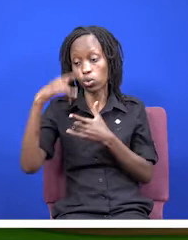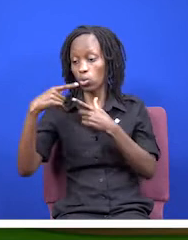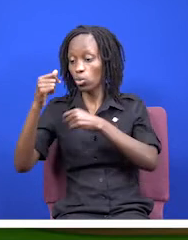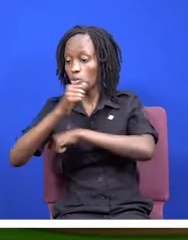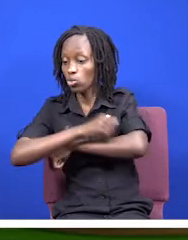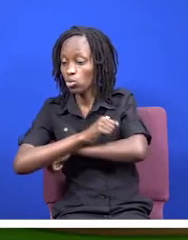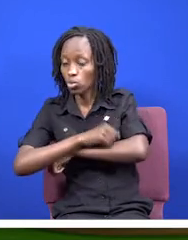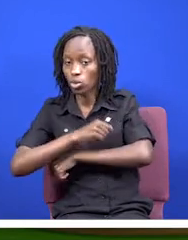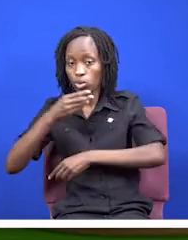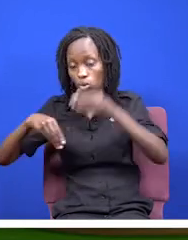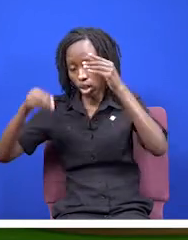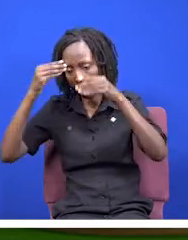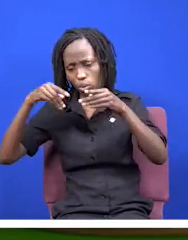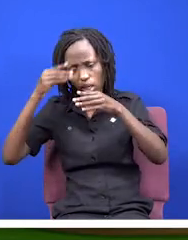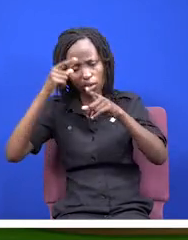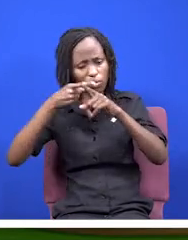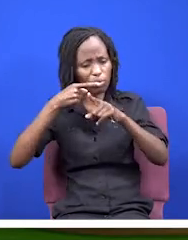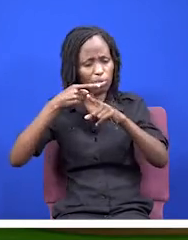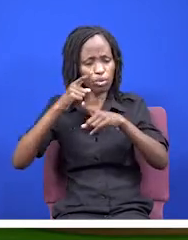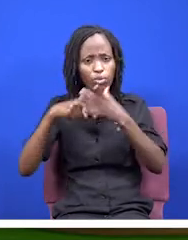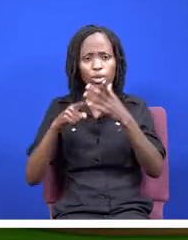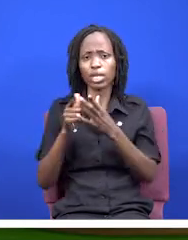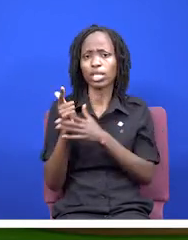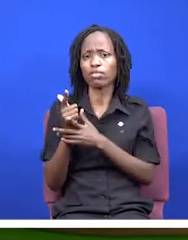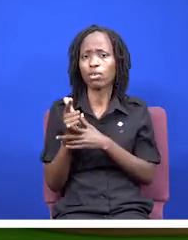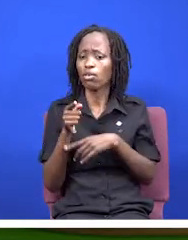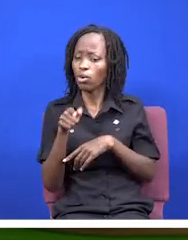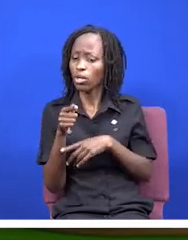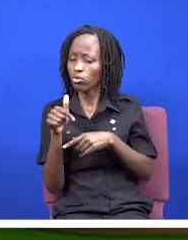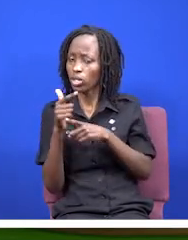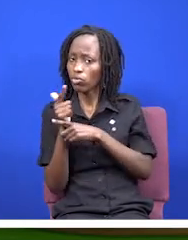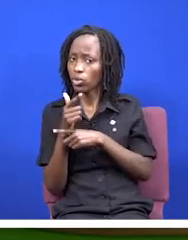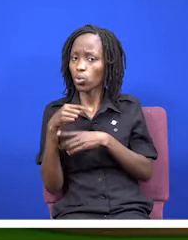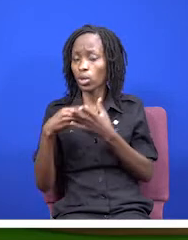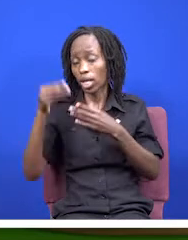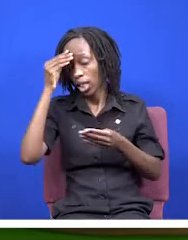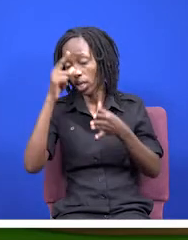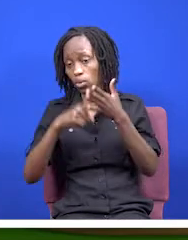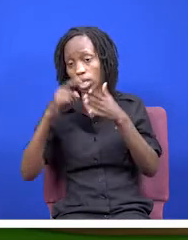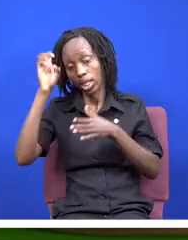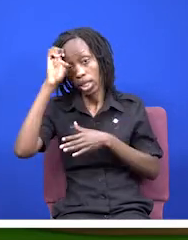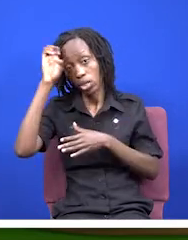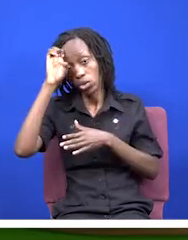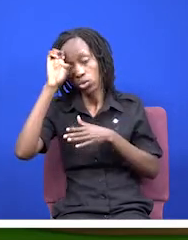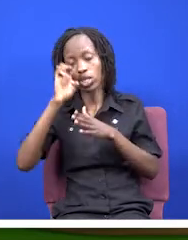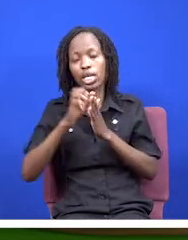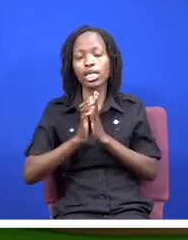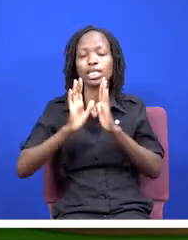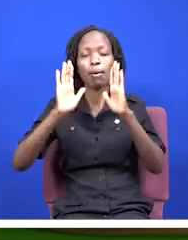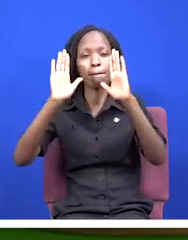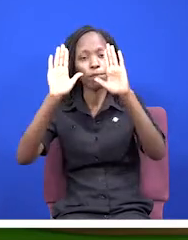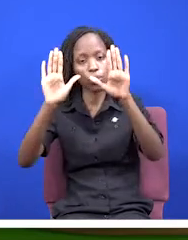why we learn, boys and girls. And what do we learn from this, boys and girls? From this, we learn that education is